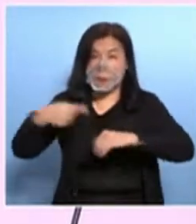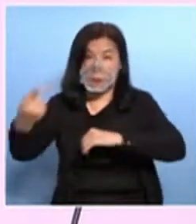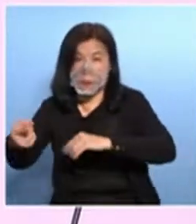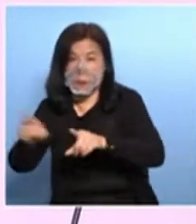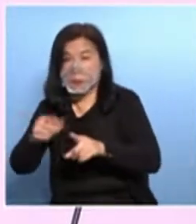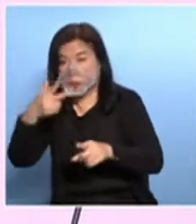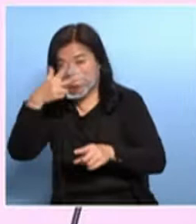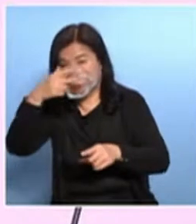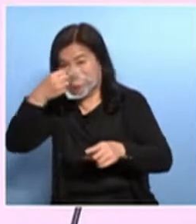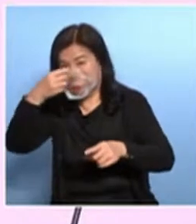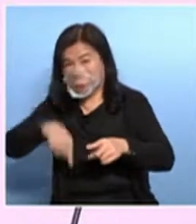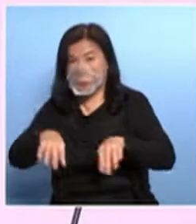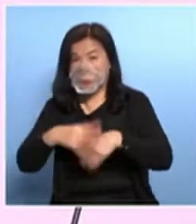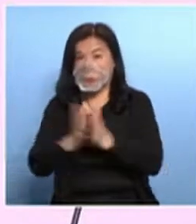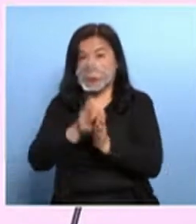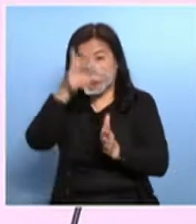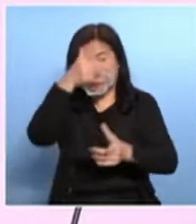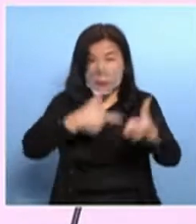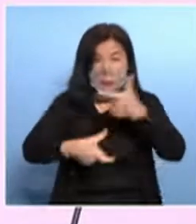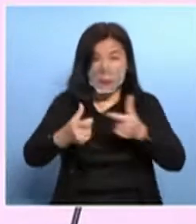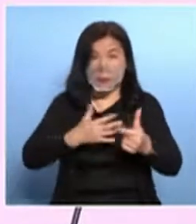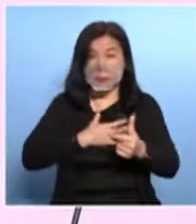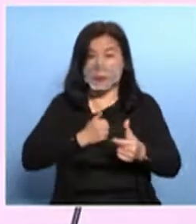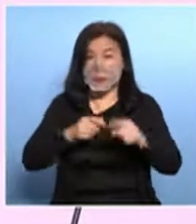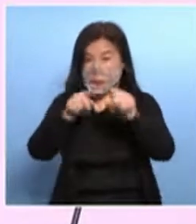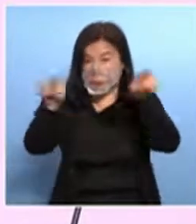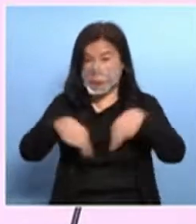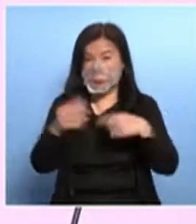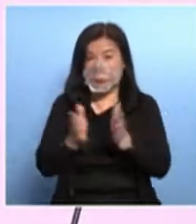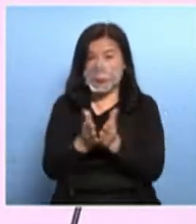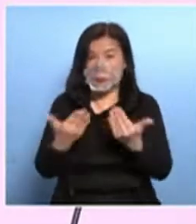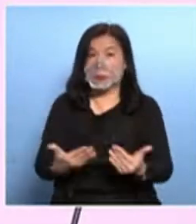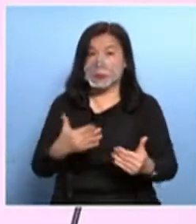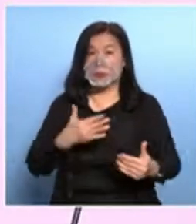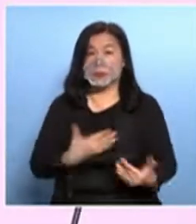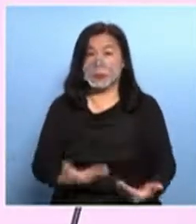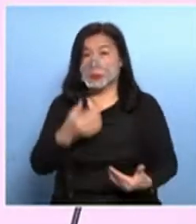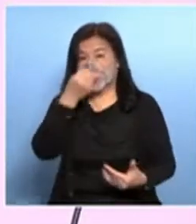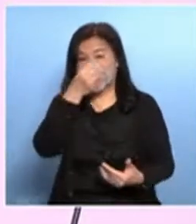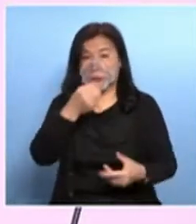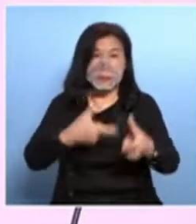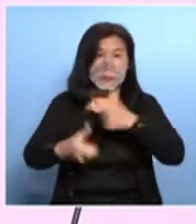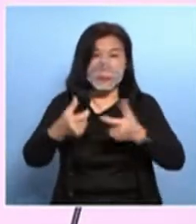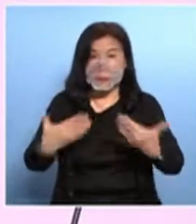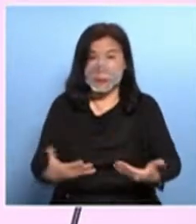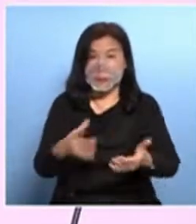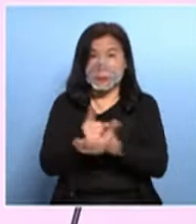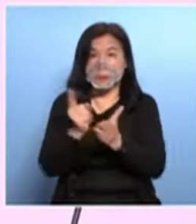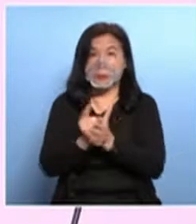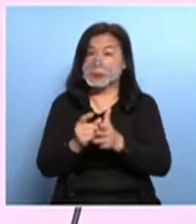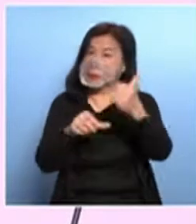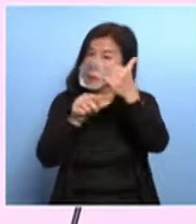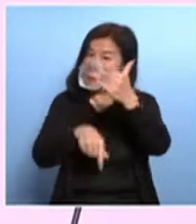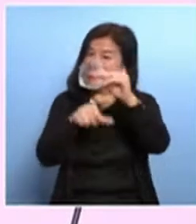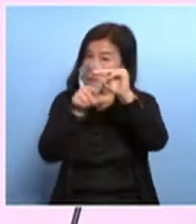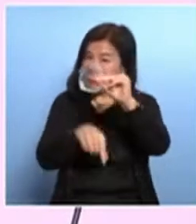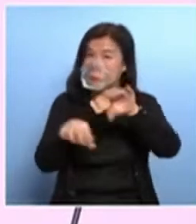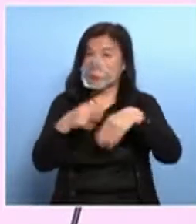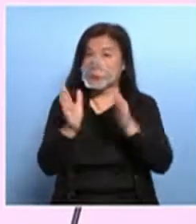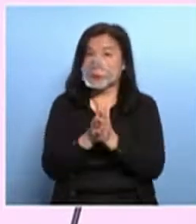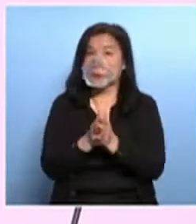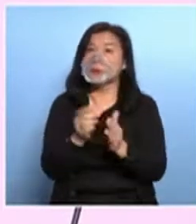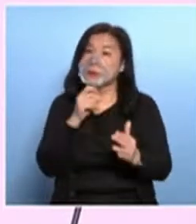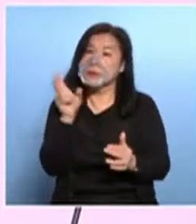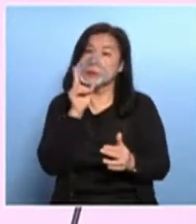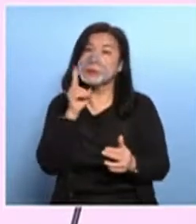into the economy. Having regard to the latest local and external situations, as well as the stimulus effect of the fiscal measures,